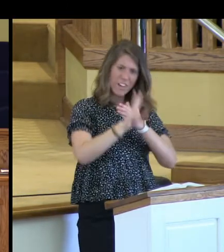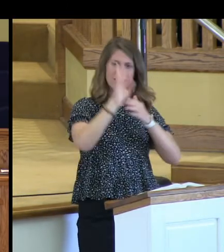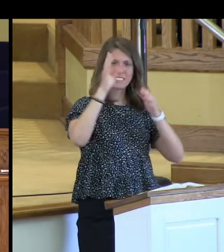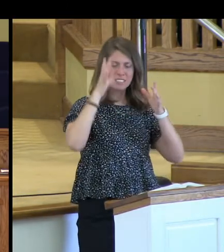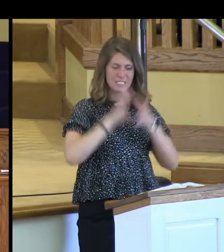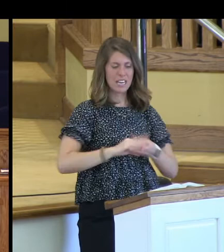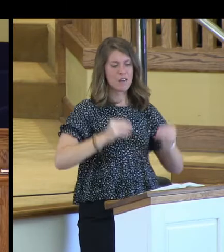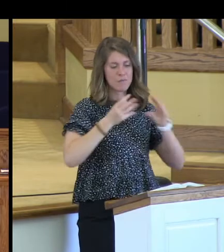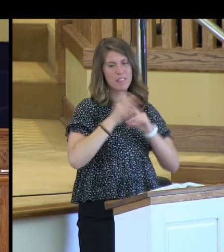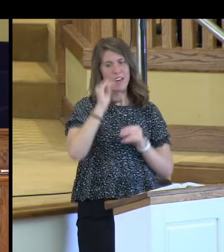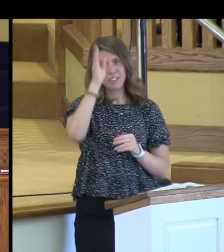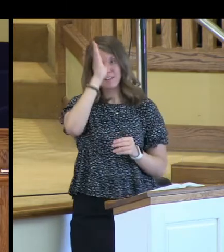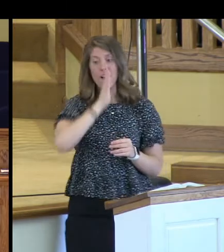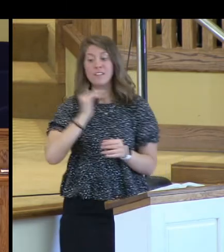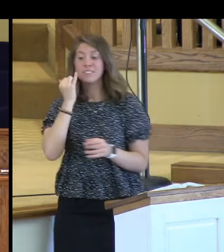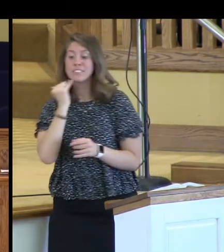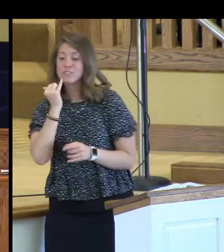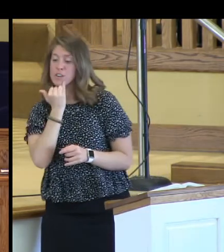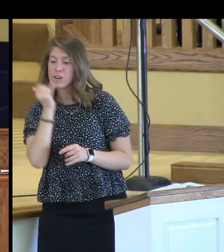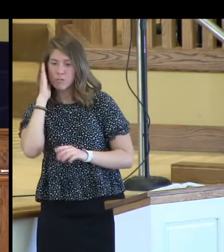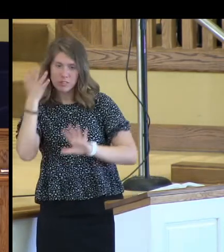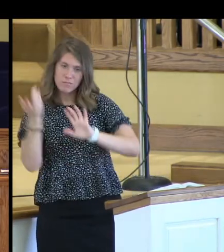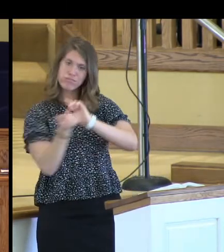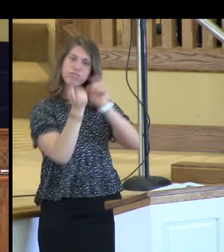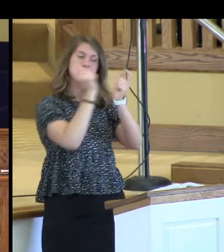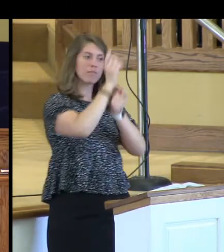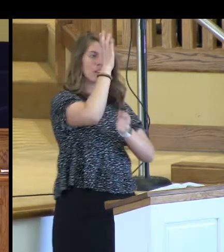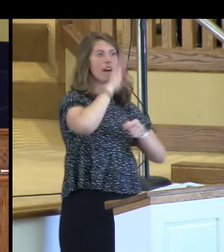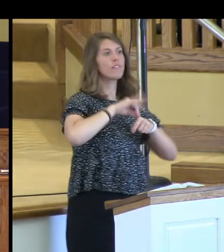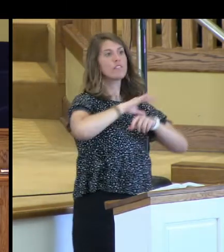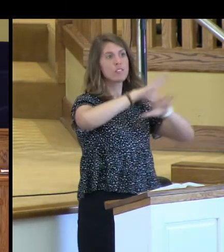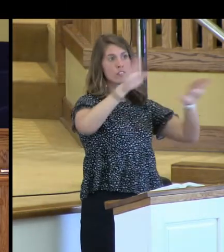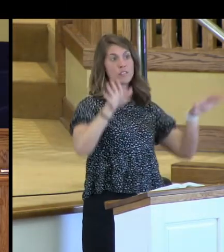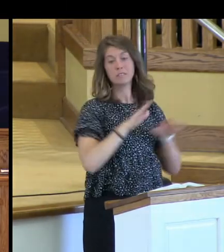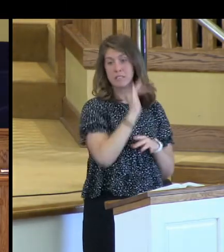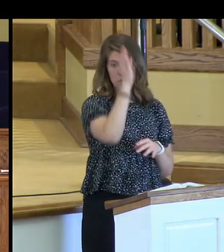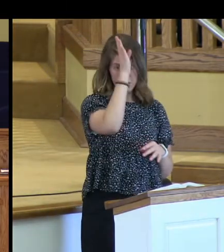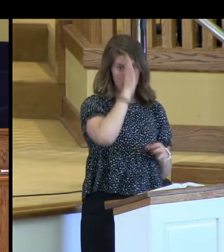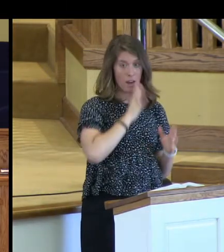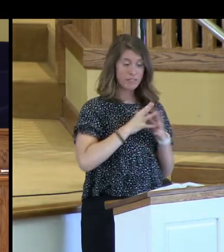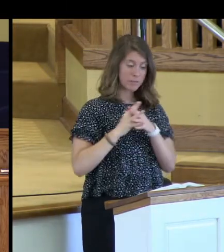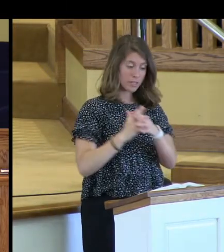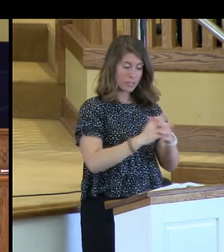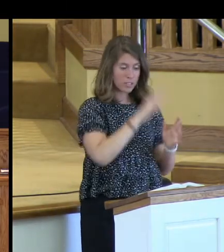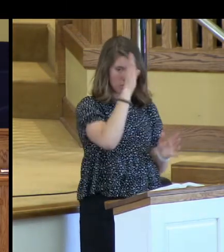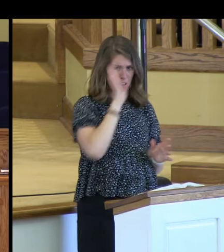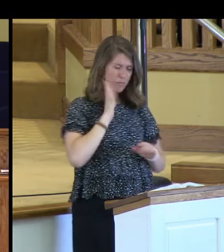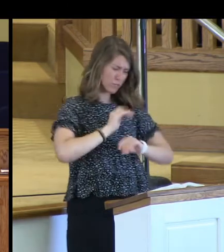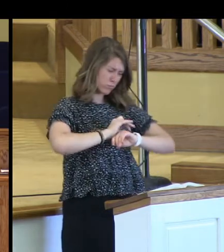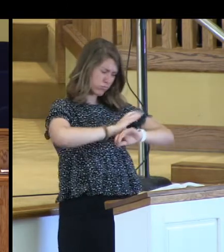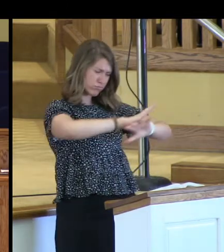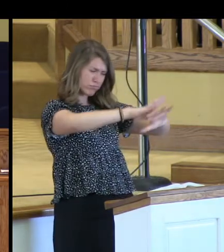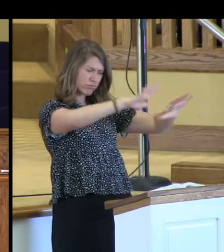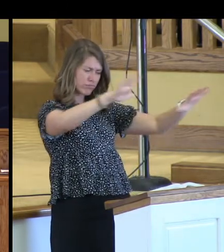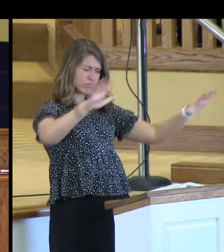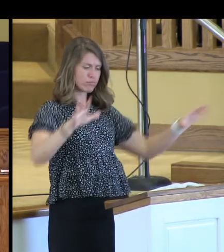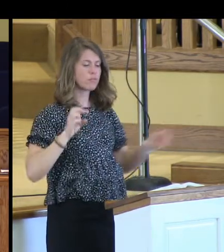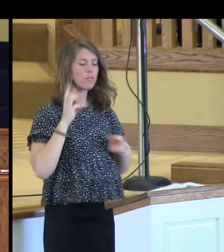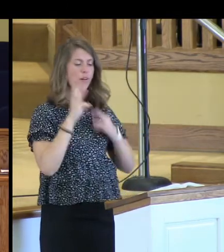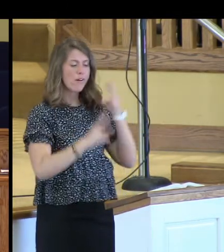Israel is going to be the God of the earth too. And he became the God of America one time. God was going to spread and go global with the Gentiles.